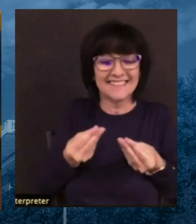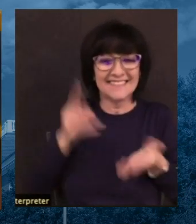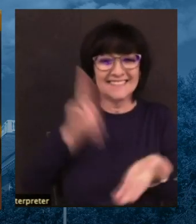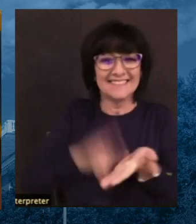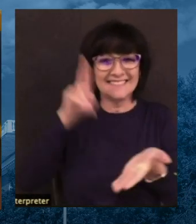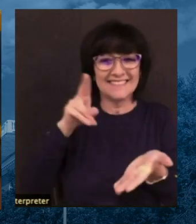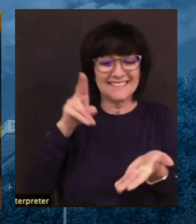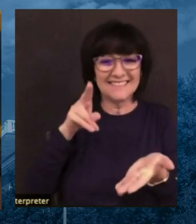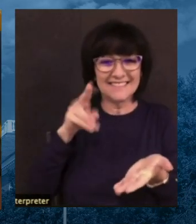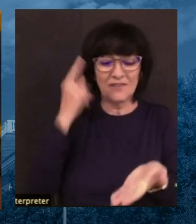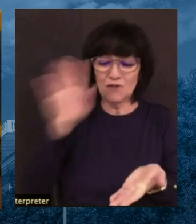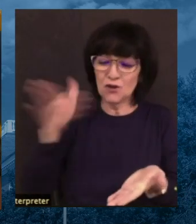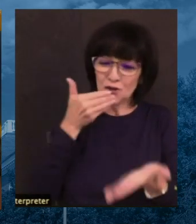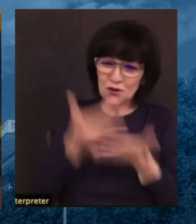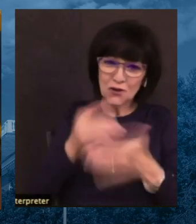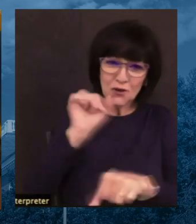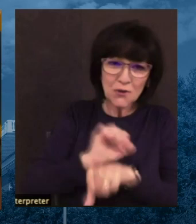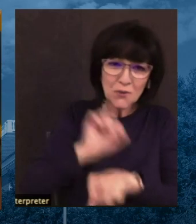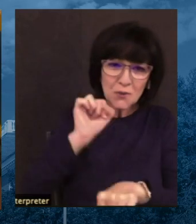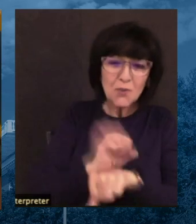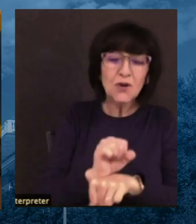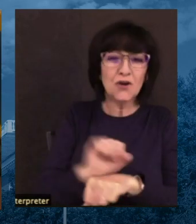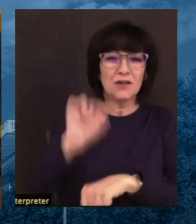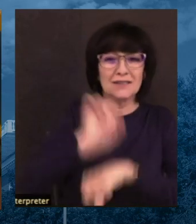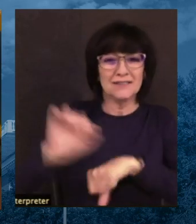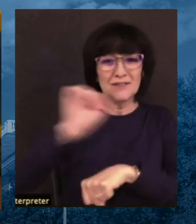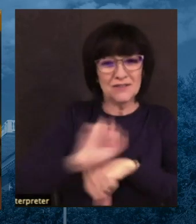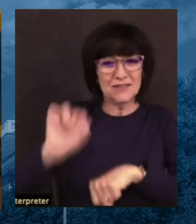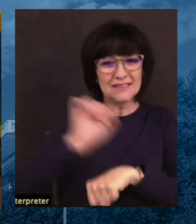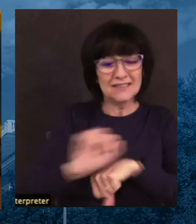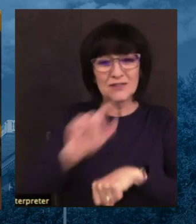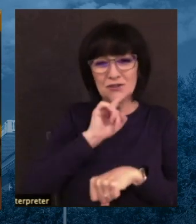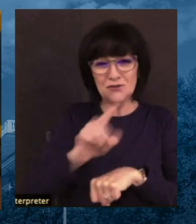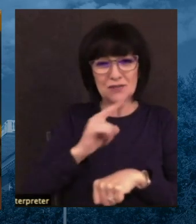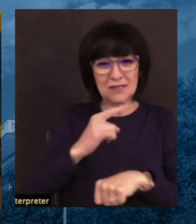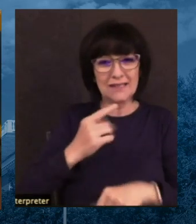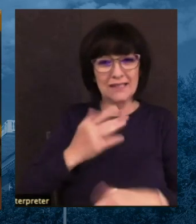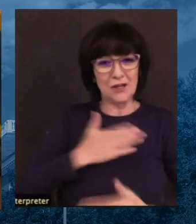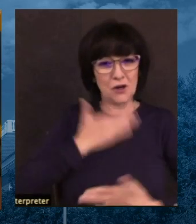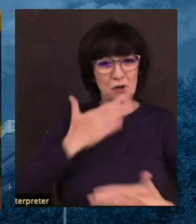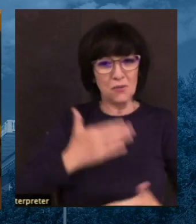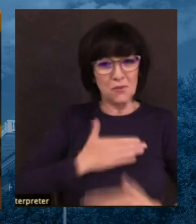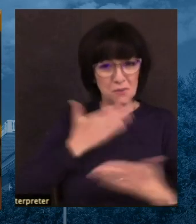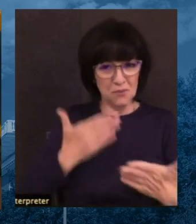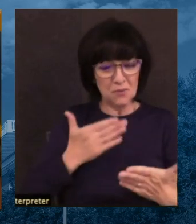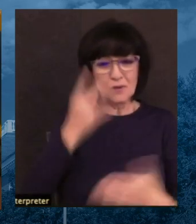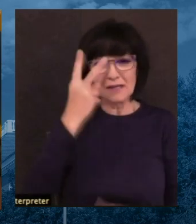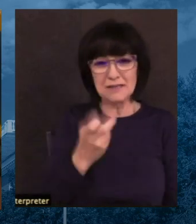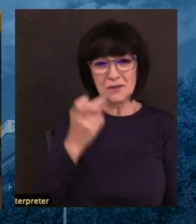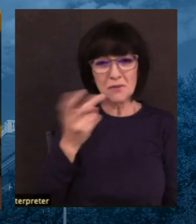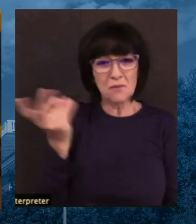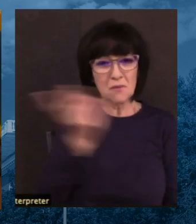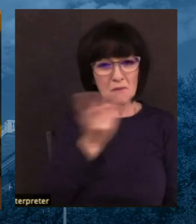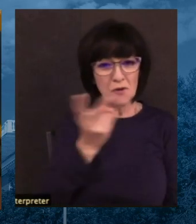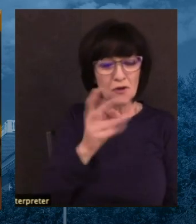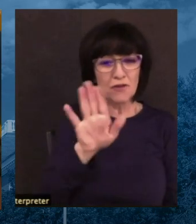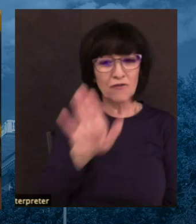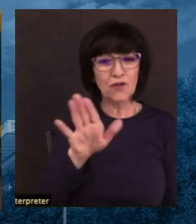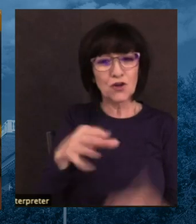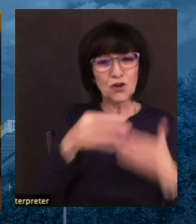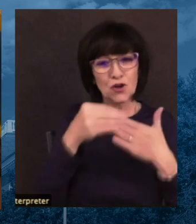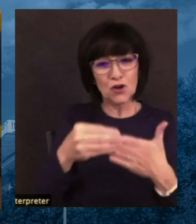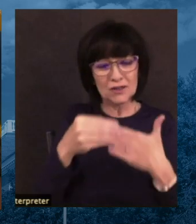for her good work in doing this. And we certainly appreciate both of you and your leadership in the House and the